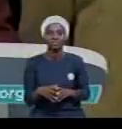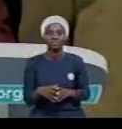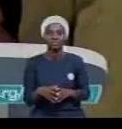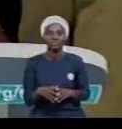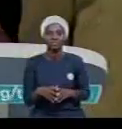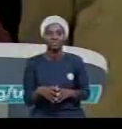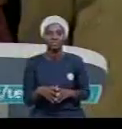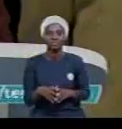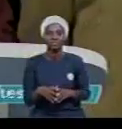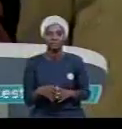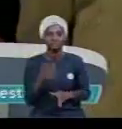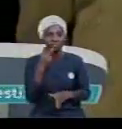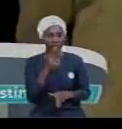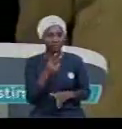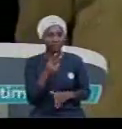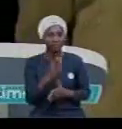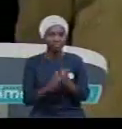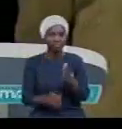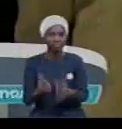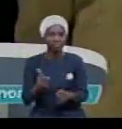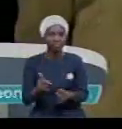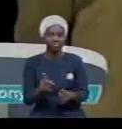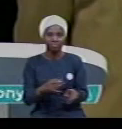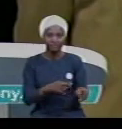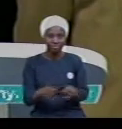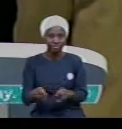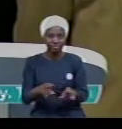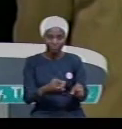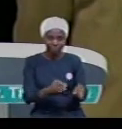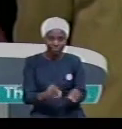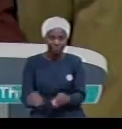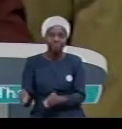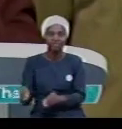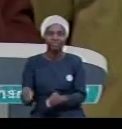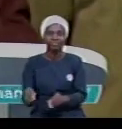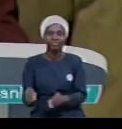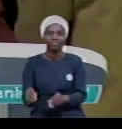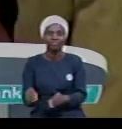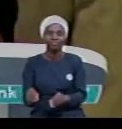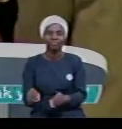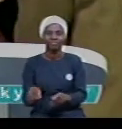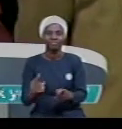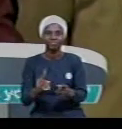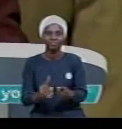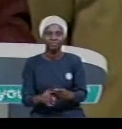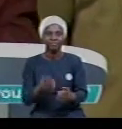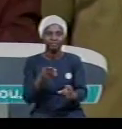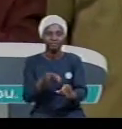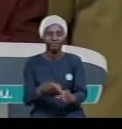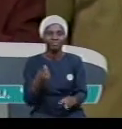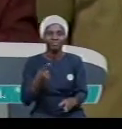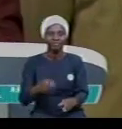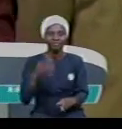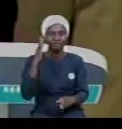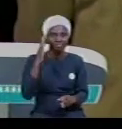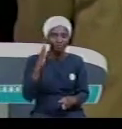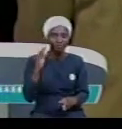movements already towards the testimony stand. Join them. Join them to share your testimonies too.